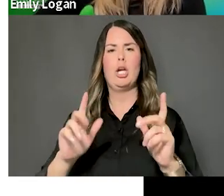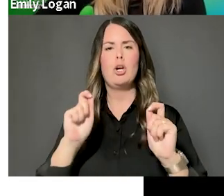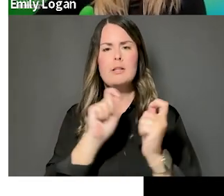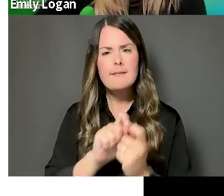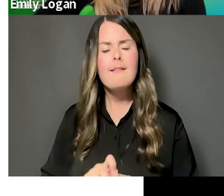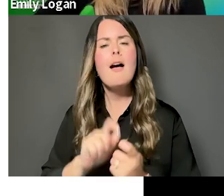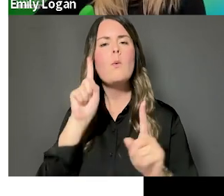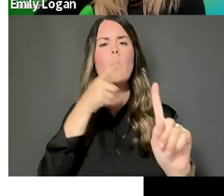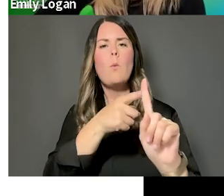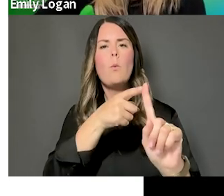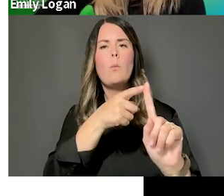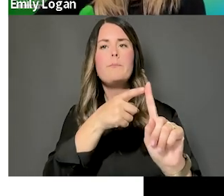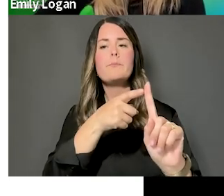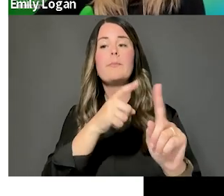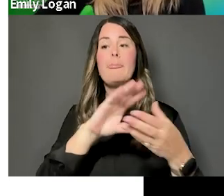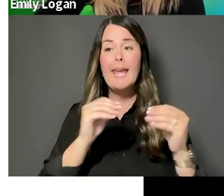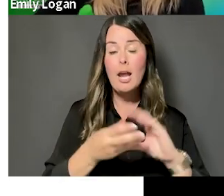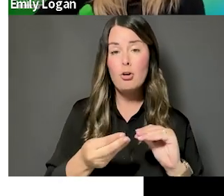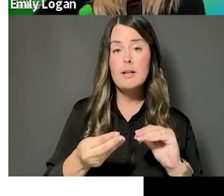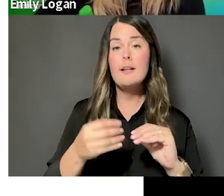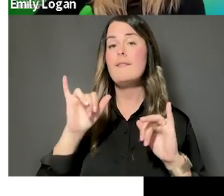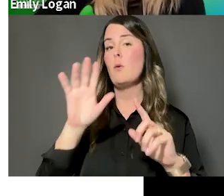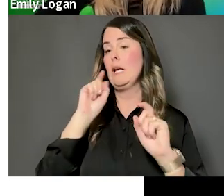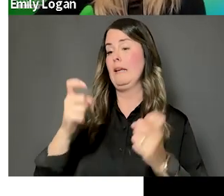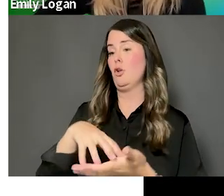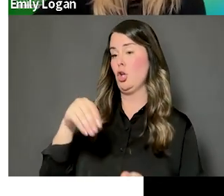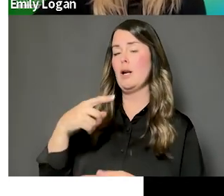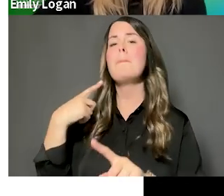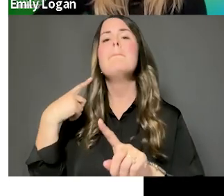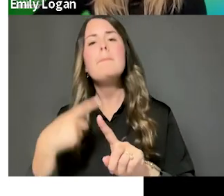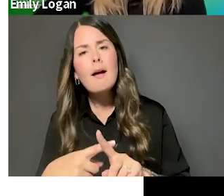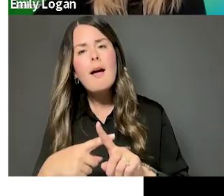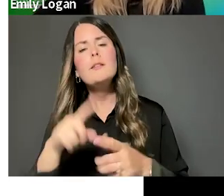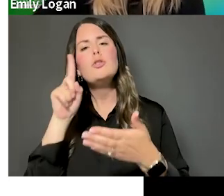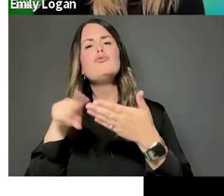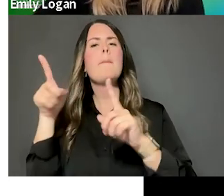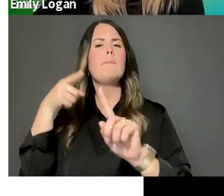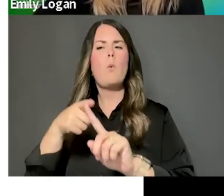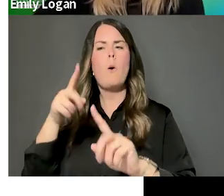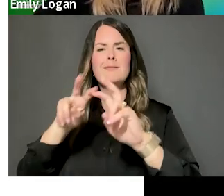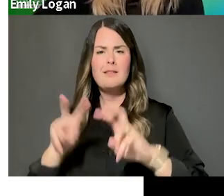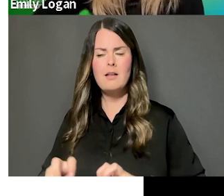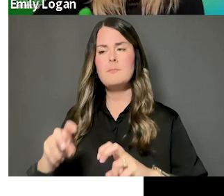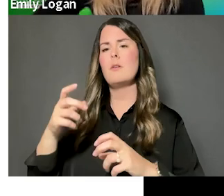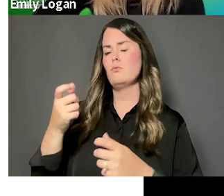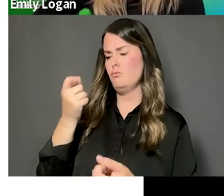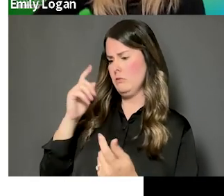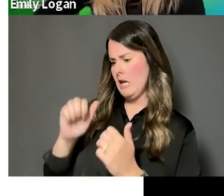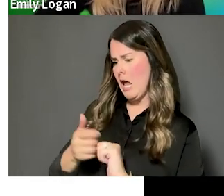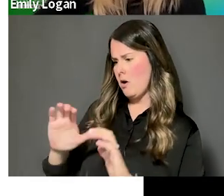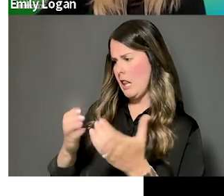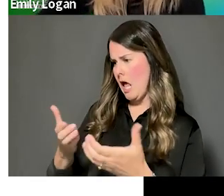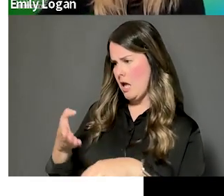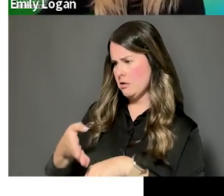includes a clearly defined goal, a narrative that gives the learning, and a checkpoint assessment to help teachers gauge